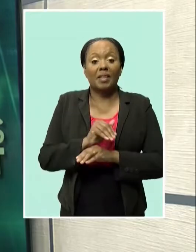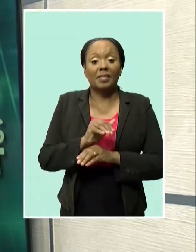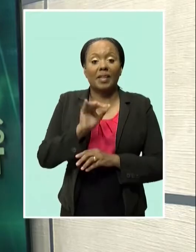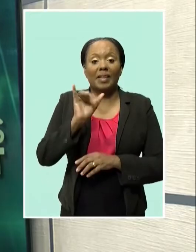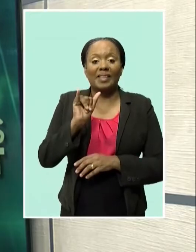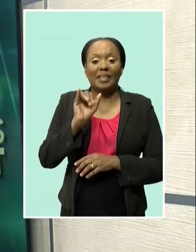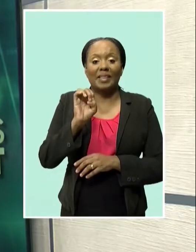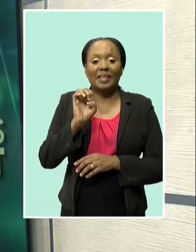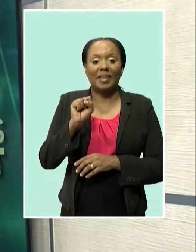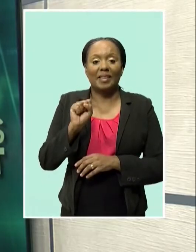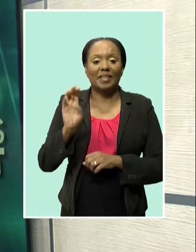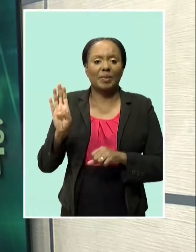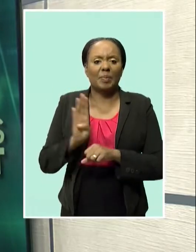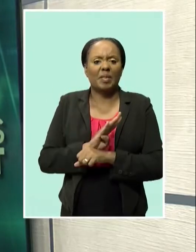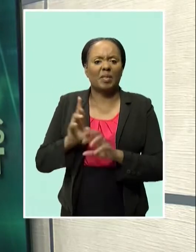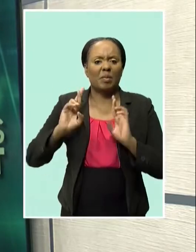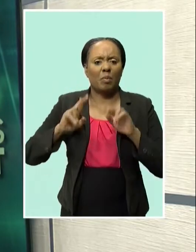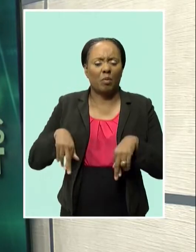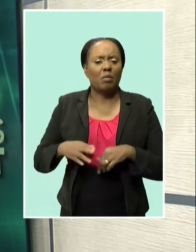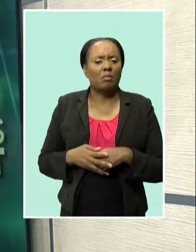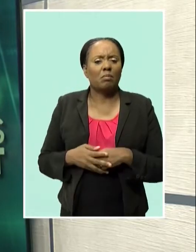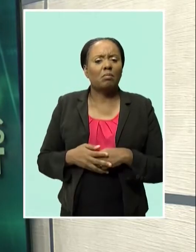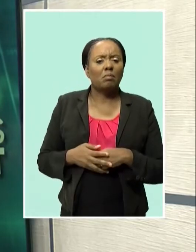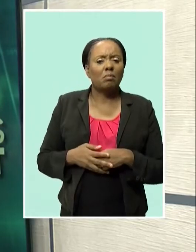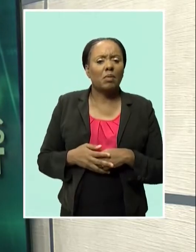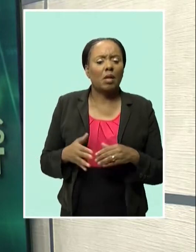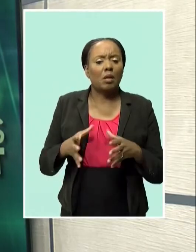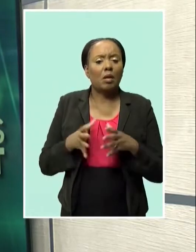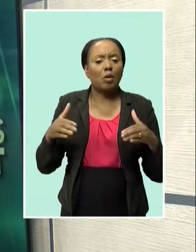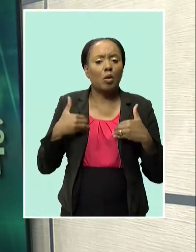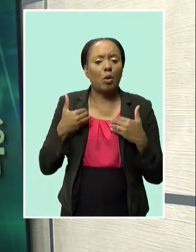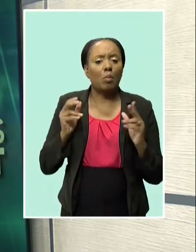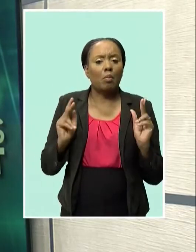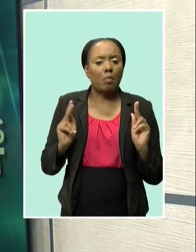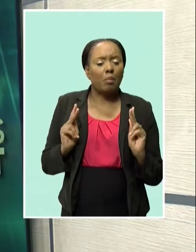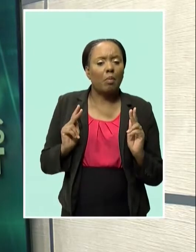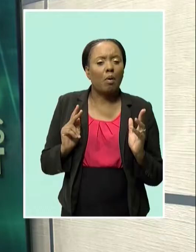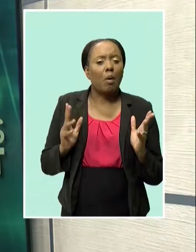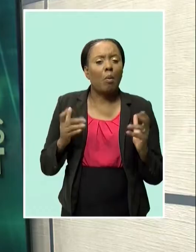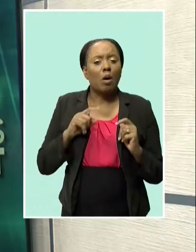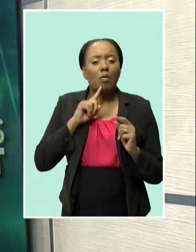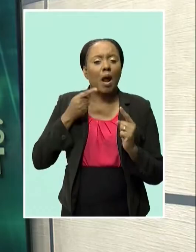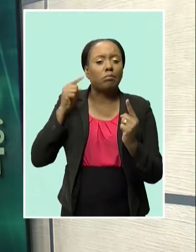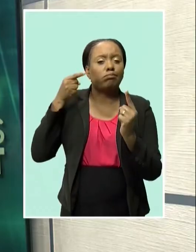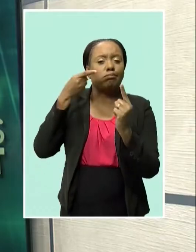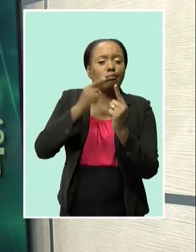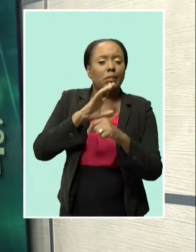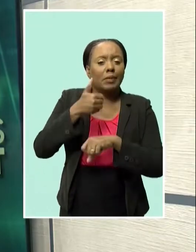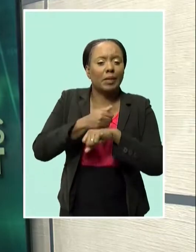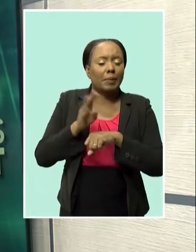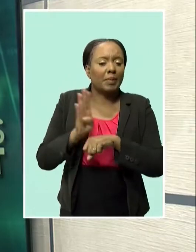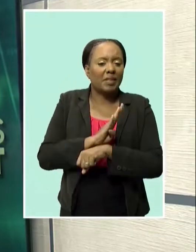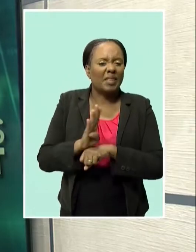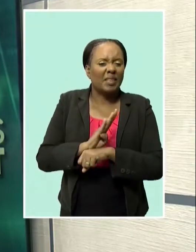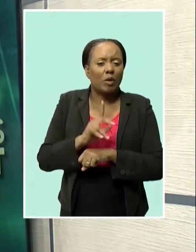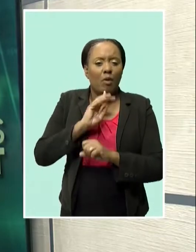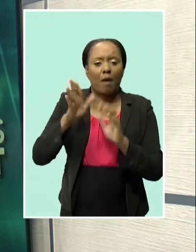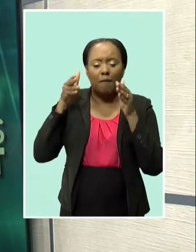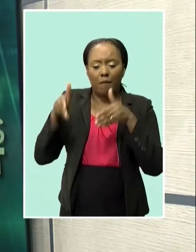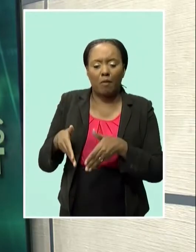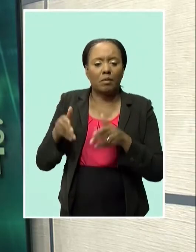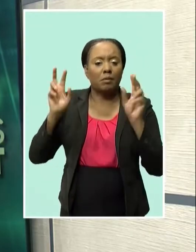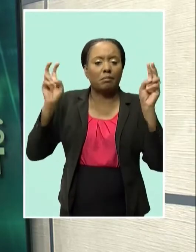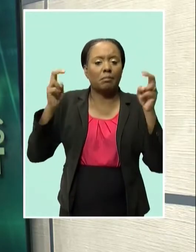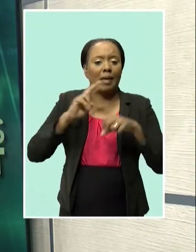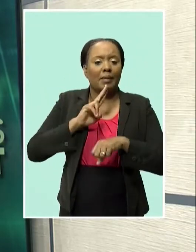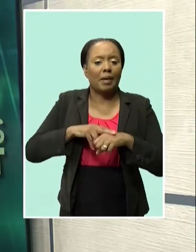Business Report, the many entrepreneurial pursuits of this island's youth were just some of the areas highlighted during National Youth Week 2022.